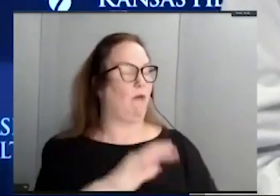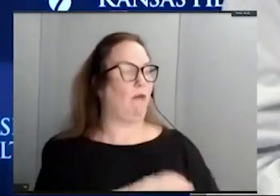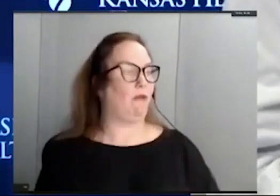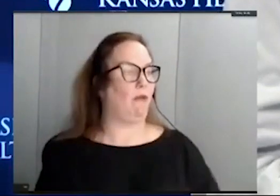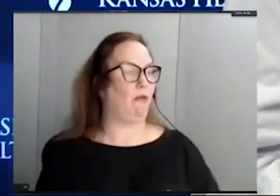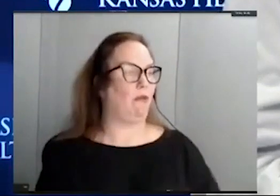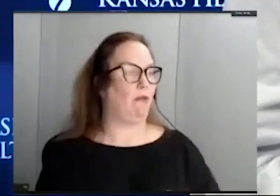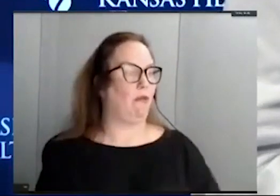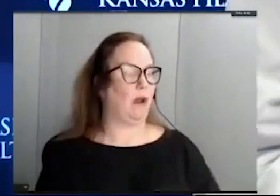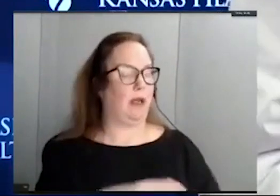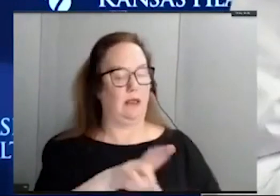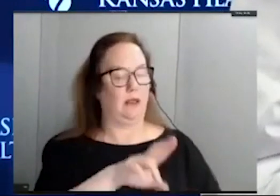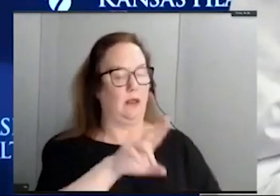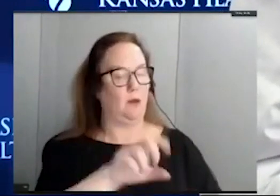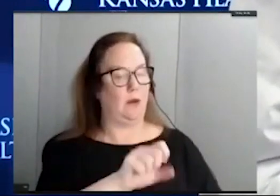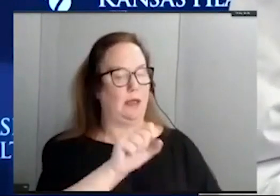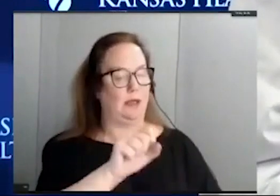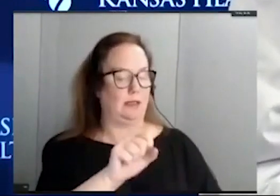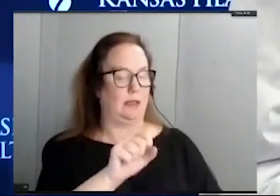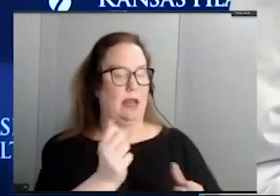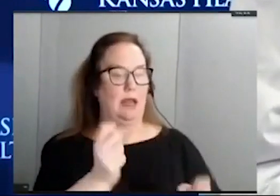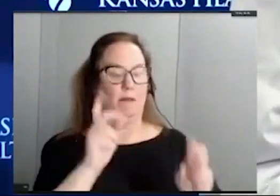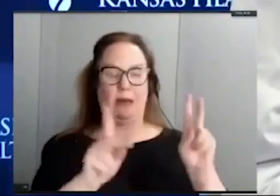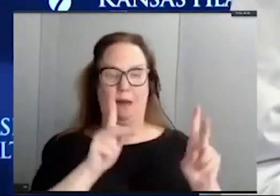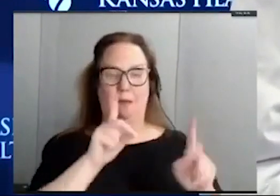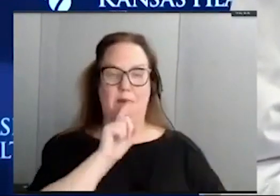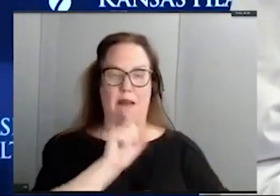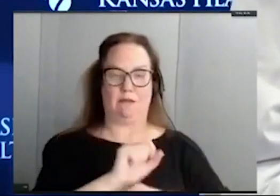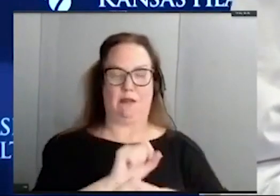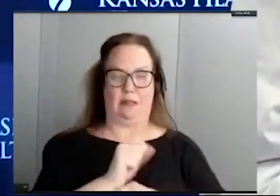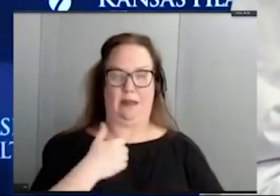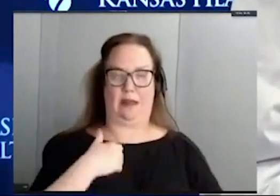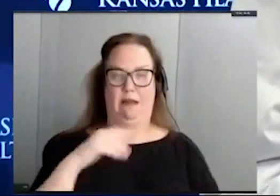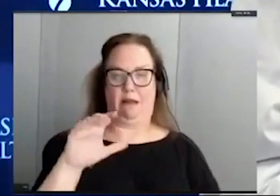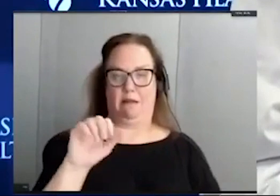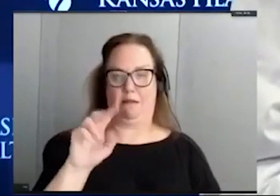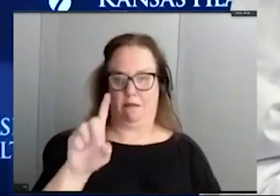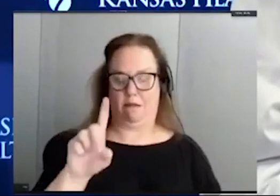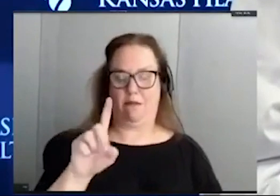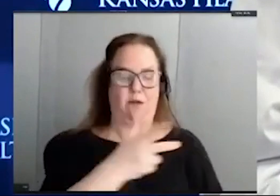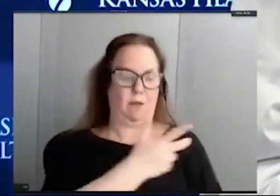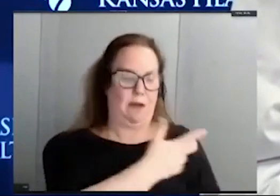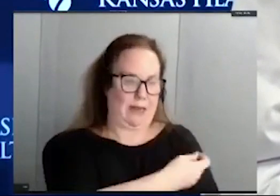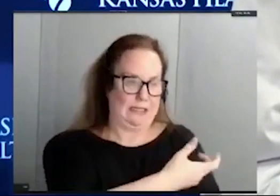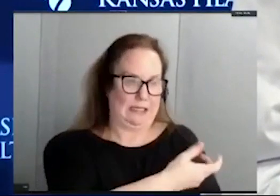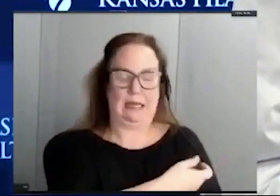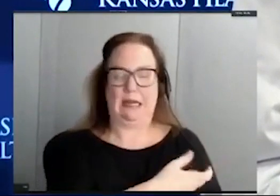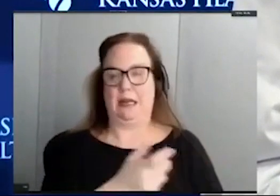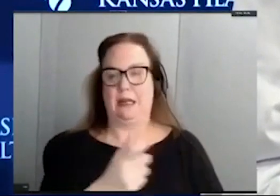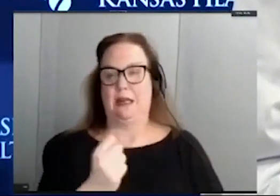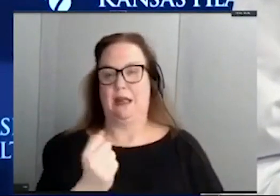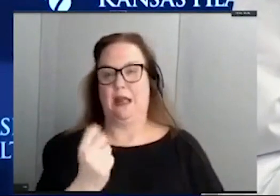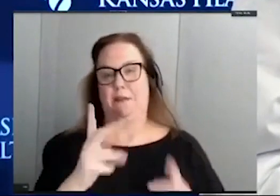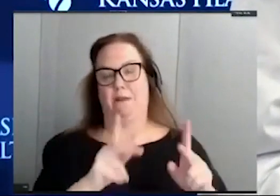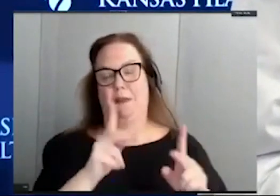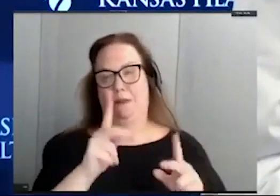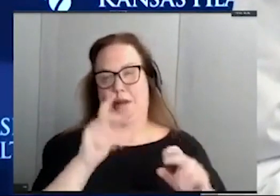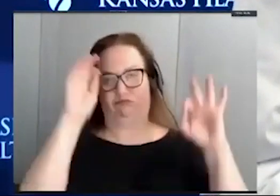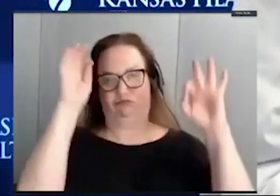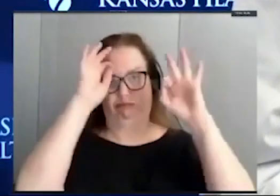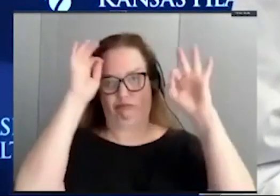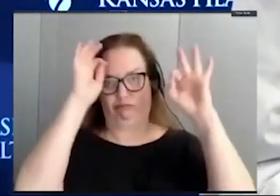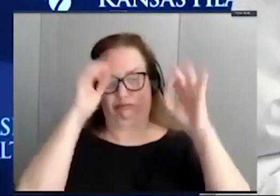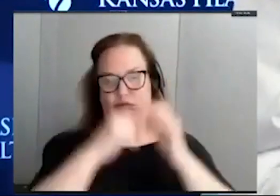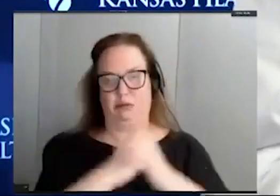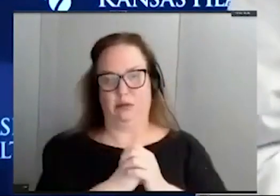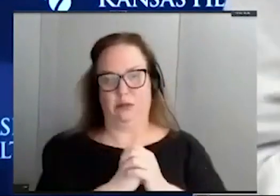in the U.S. population, how many people have actually either had COVID or been vaccinated, and how many people are completely naive, and what are those